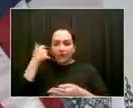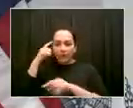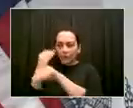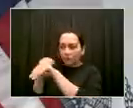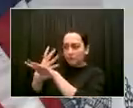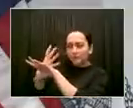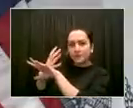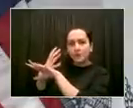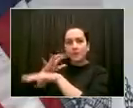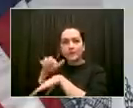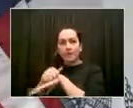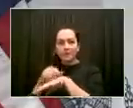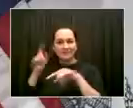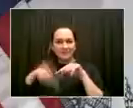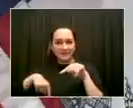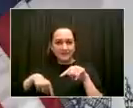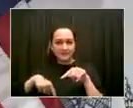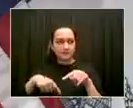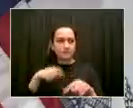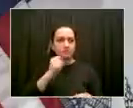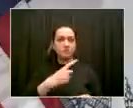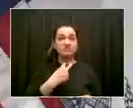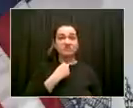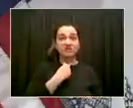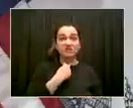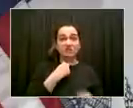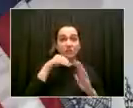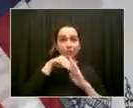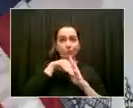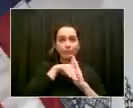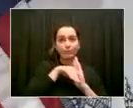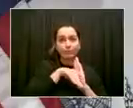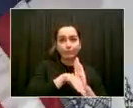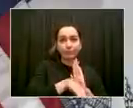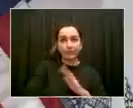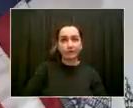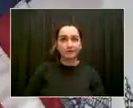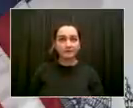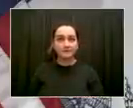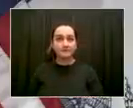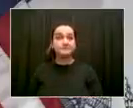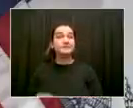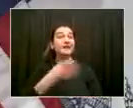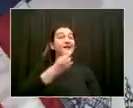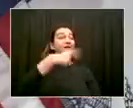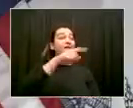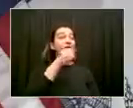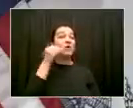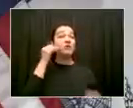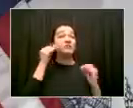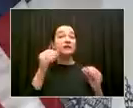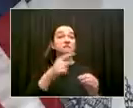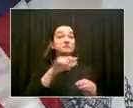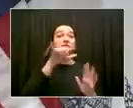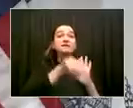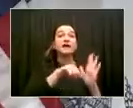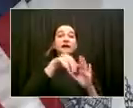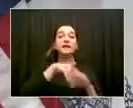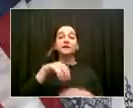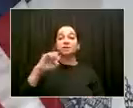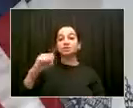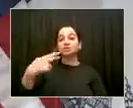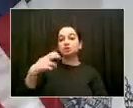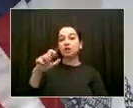to gain access to any kind of technology. So far we've reached out to Thrive. They've declined to comment for our